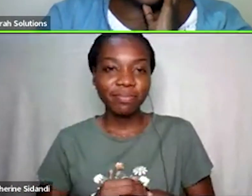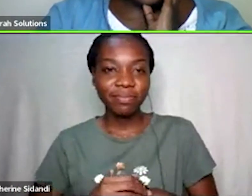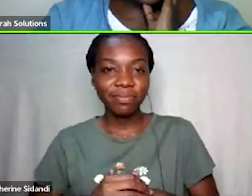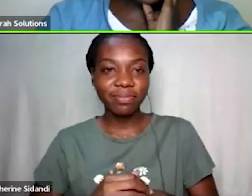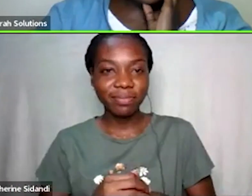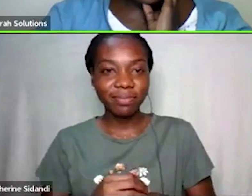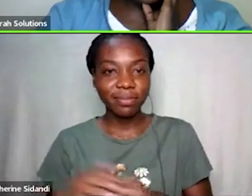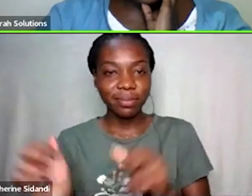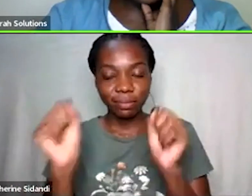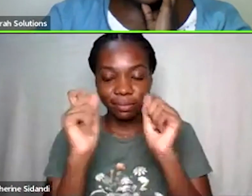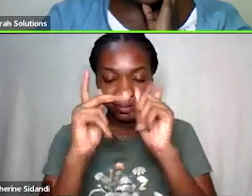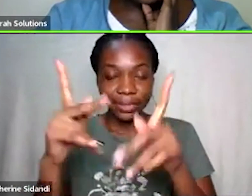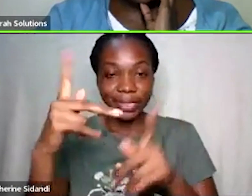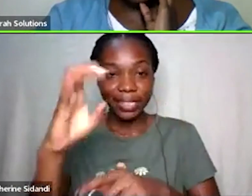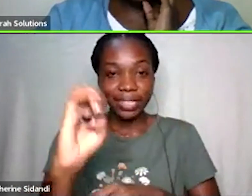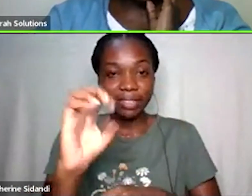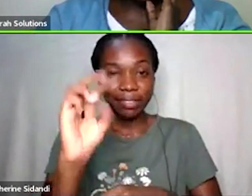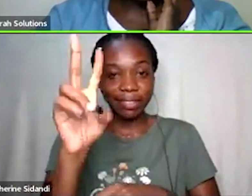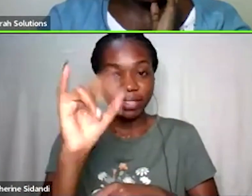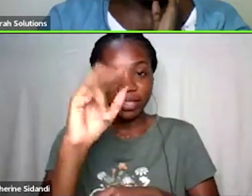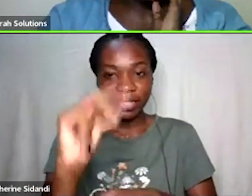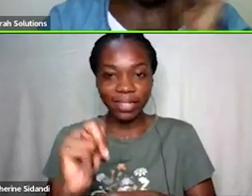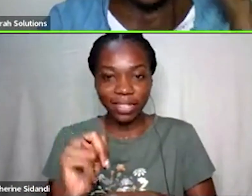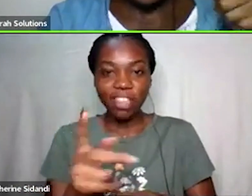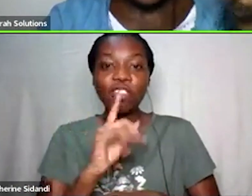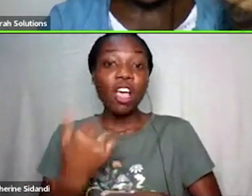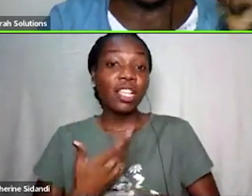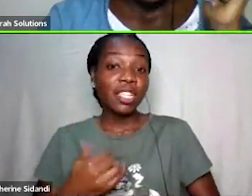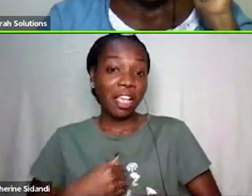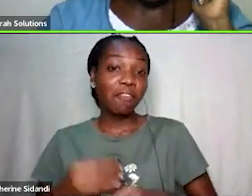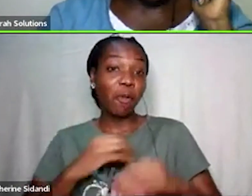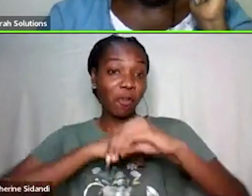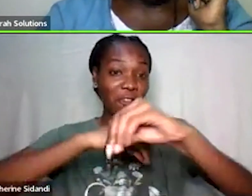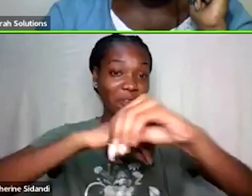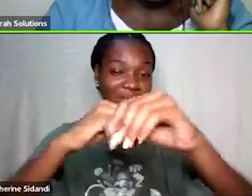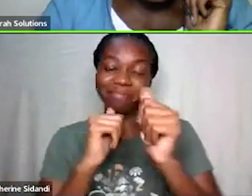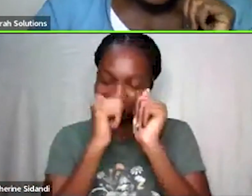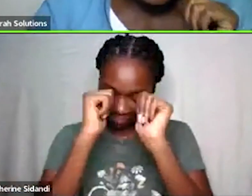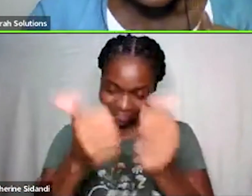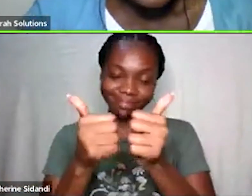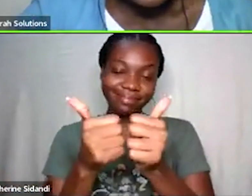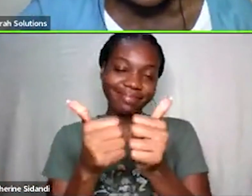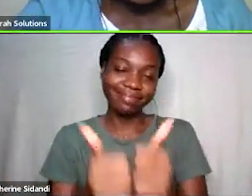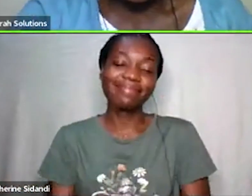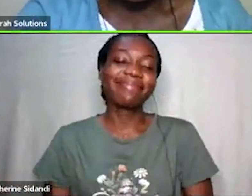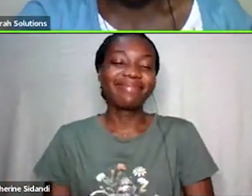right, thank you, Kevin. So we have a movement, Sawa.